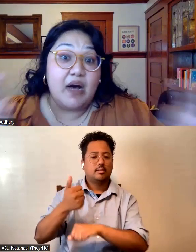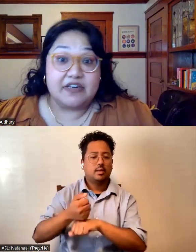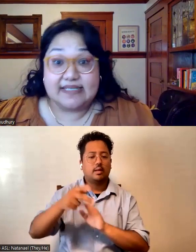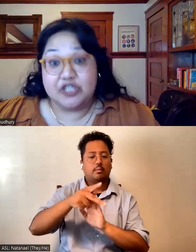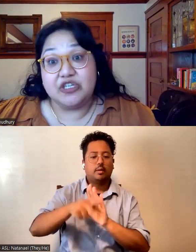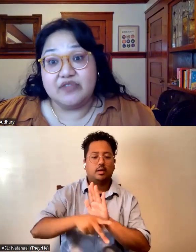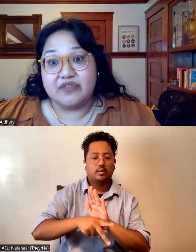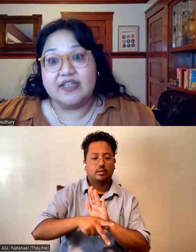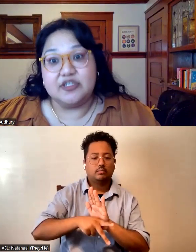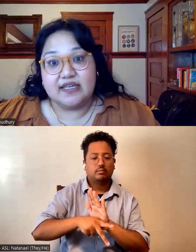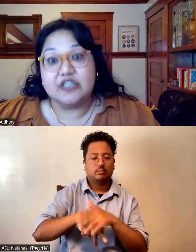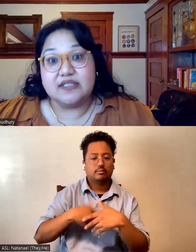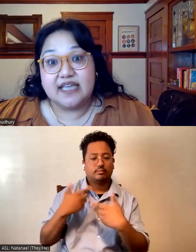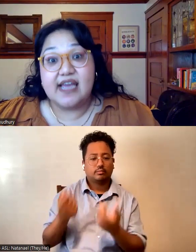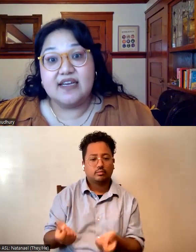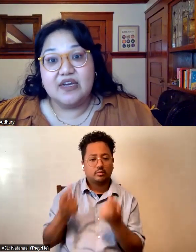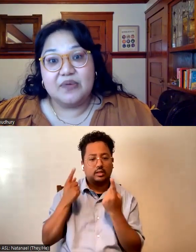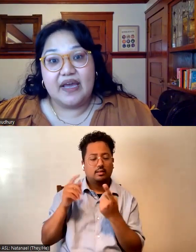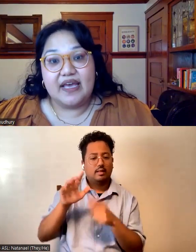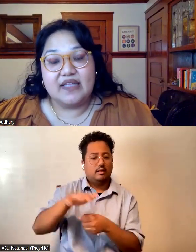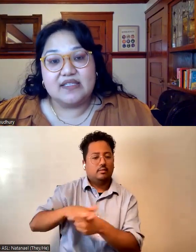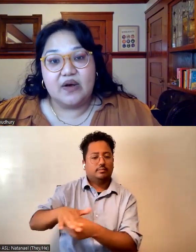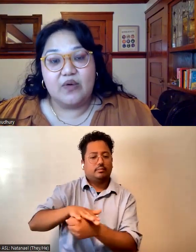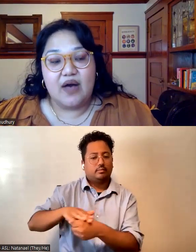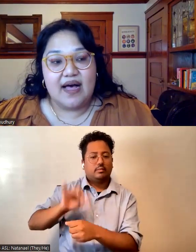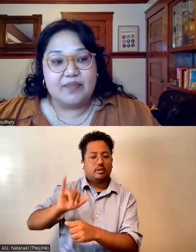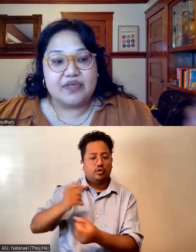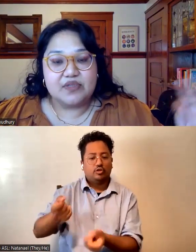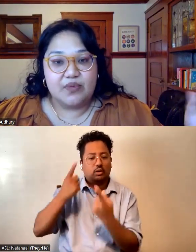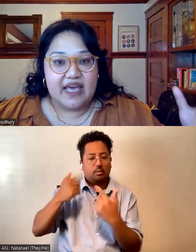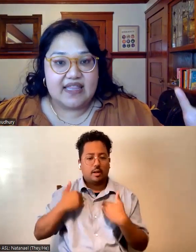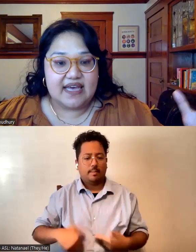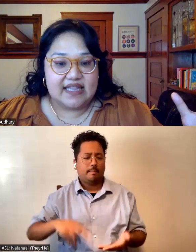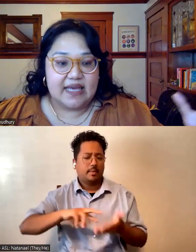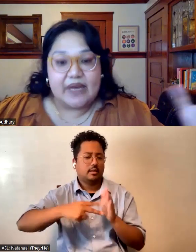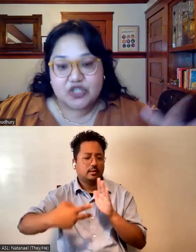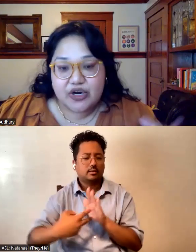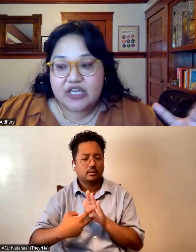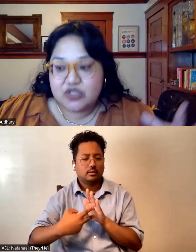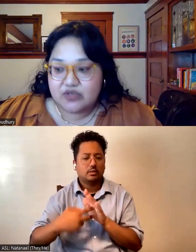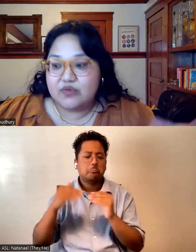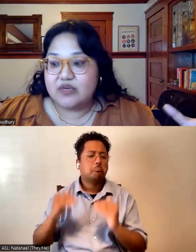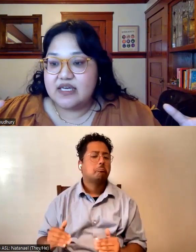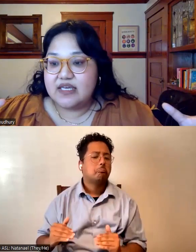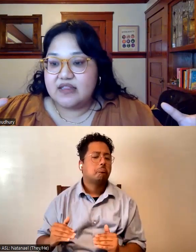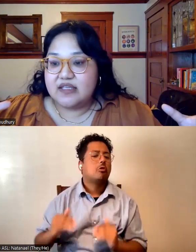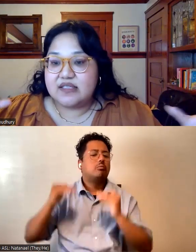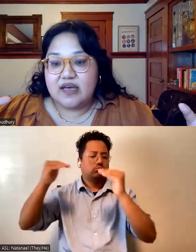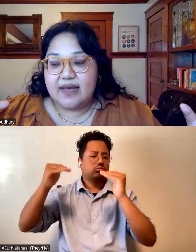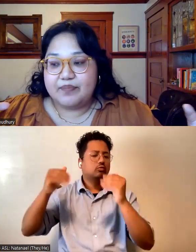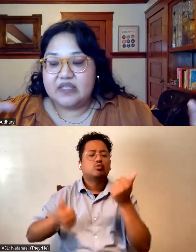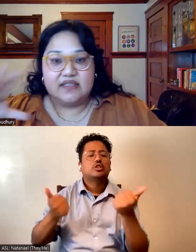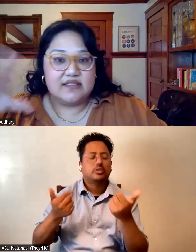the modernization of the fledgling nation state, right? And so there's a way that, like, by turning to